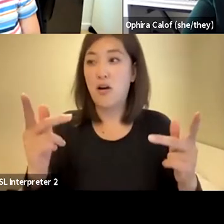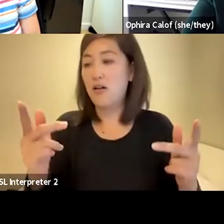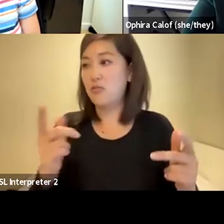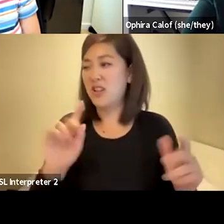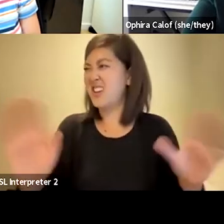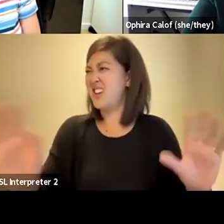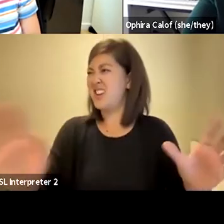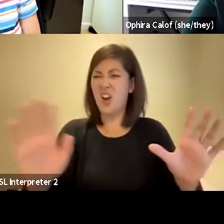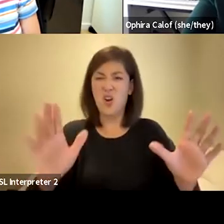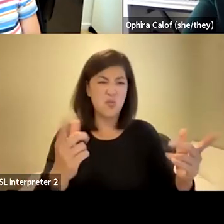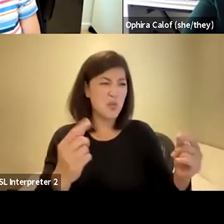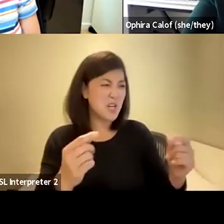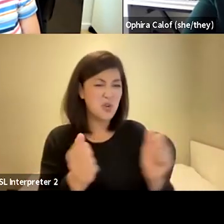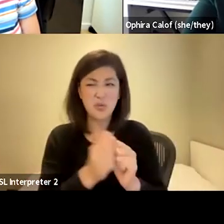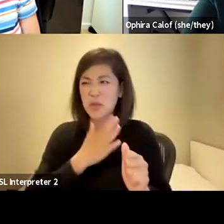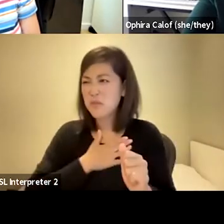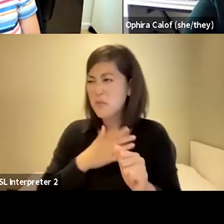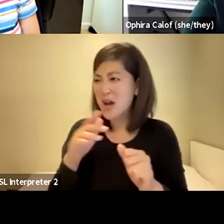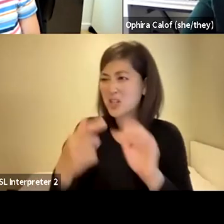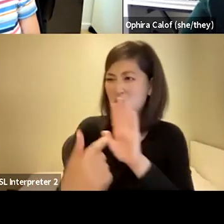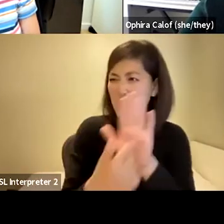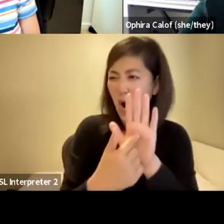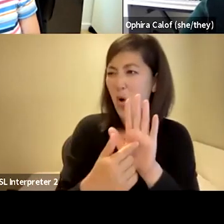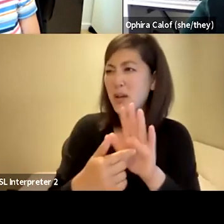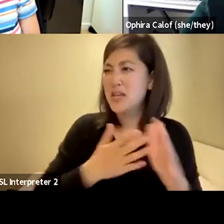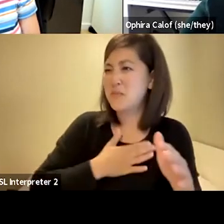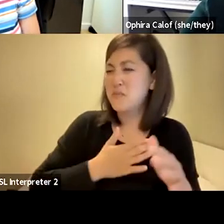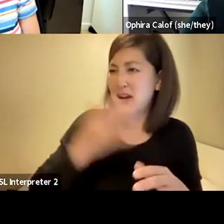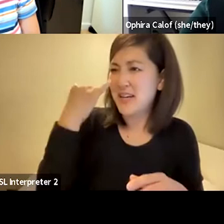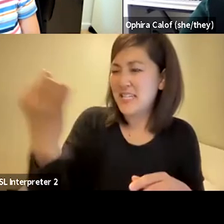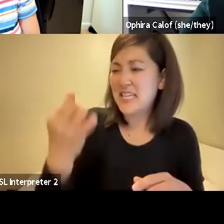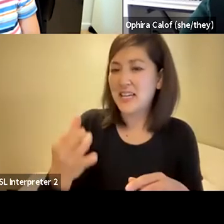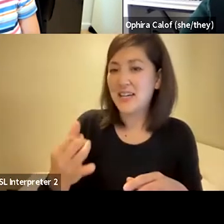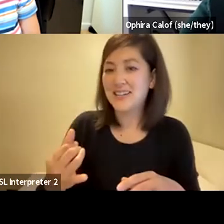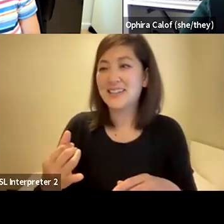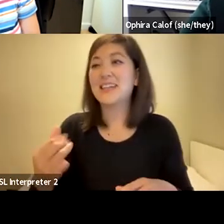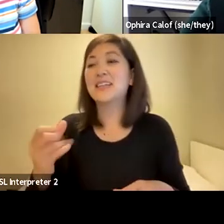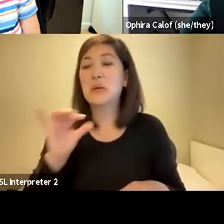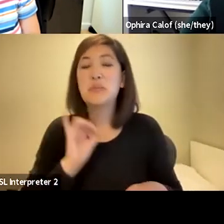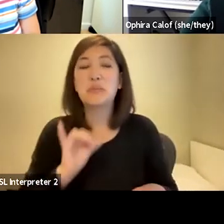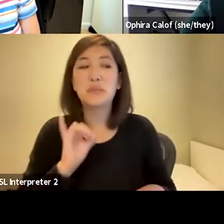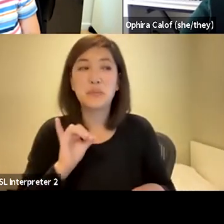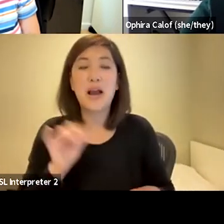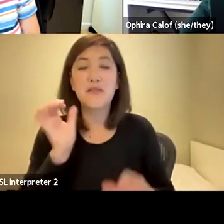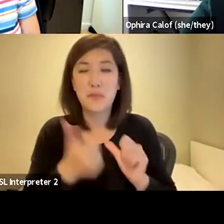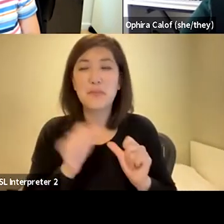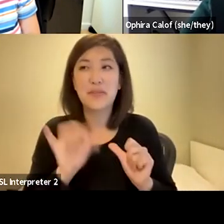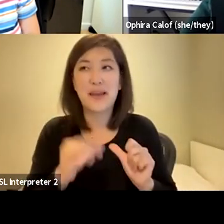I'm like, no, what are you doing to my child? This is awful. But ultimately that open-mindedness is what led to that, you know, story being much, much